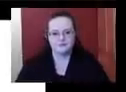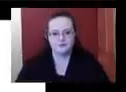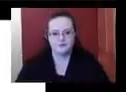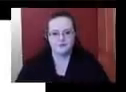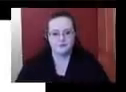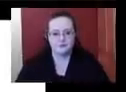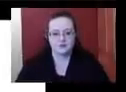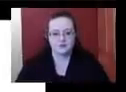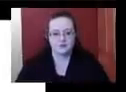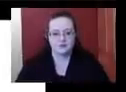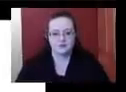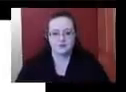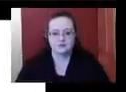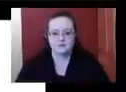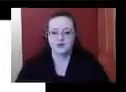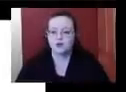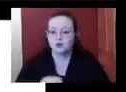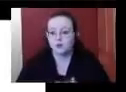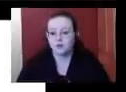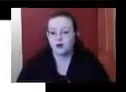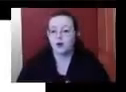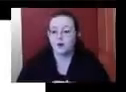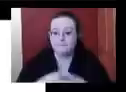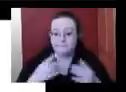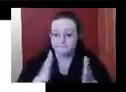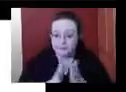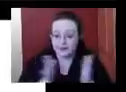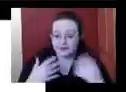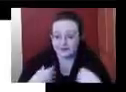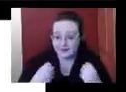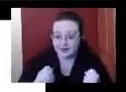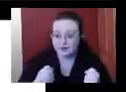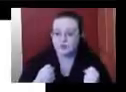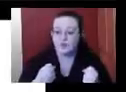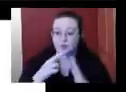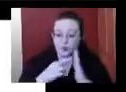When it comes to implementing appropriate public health measures, Halton